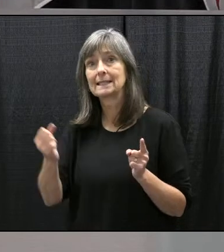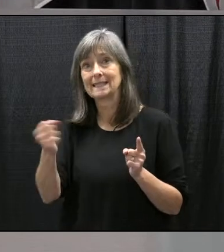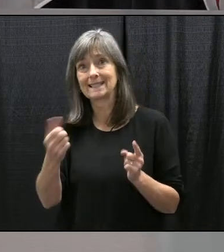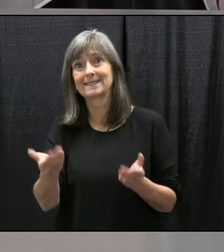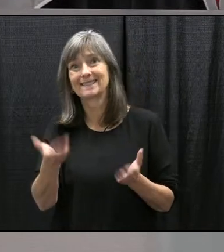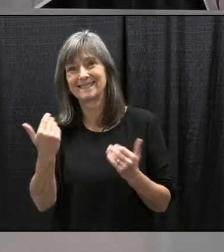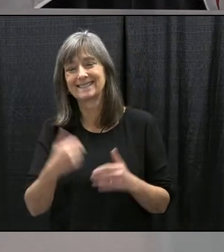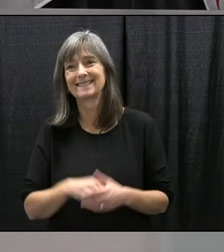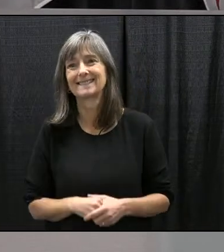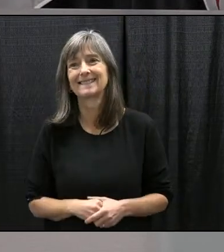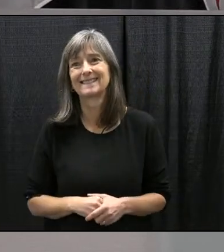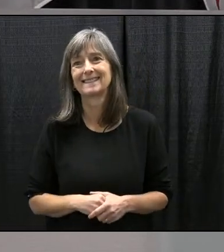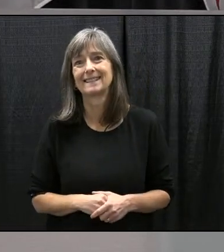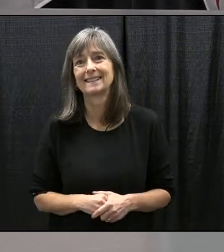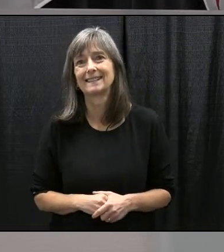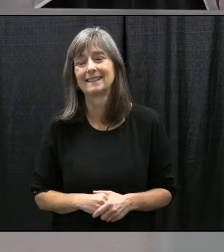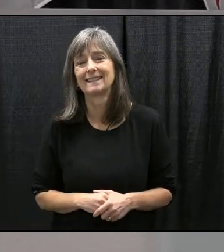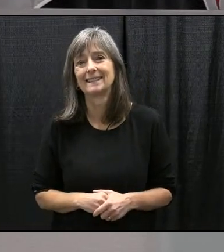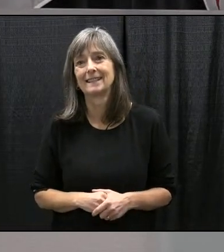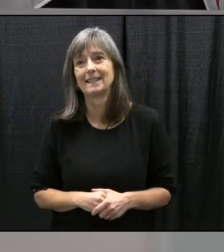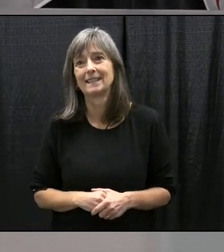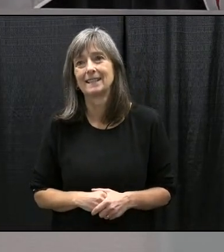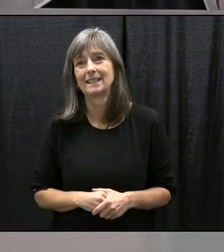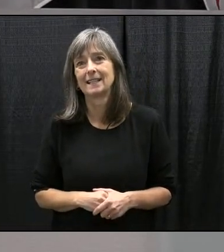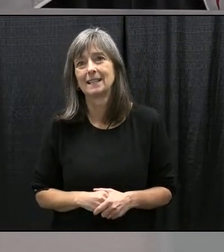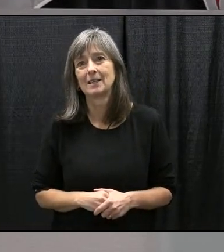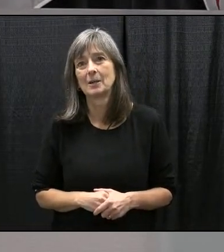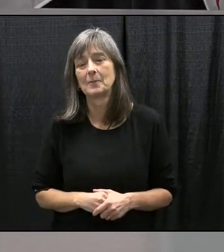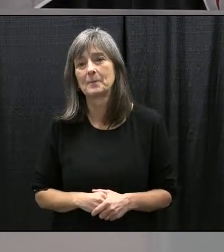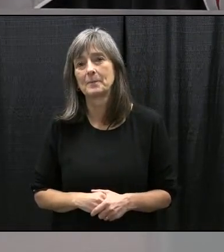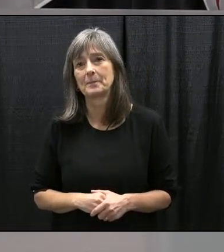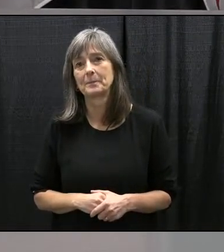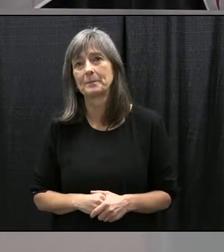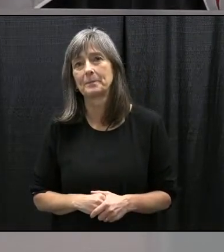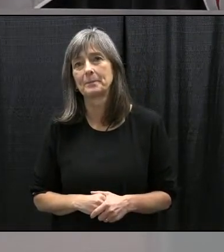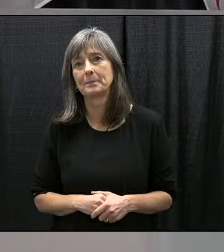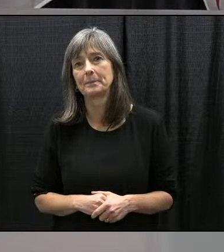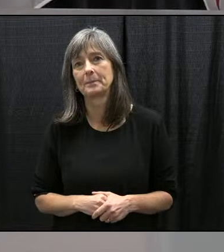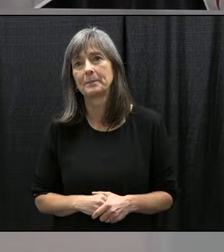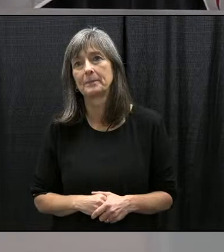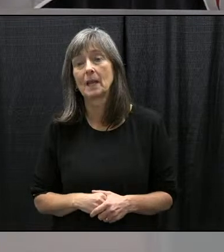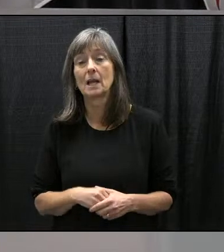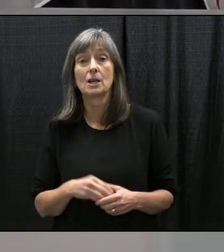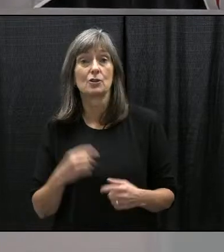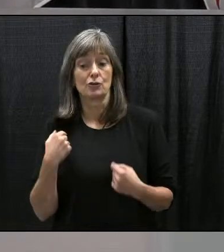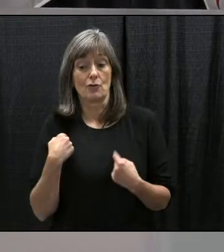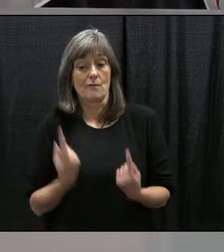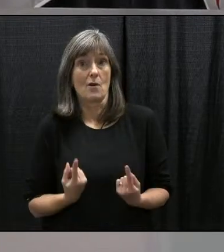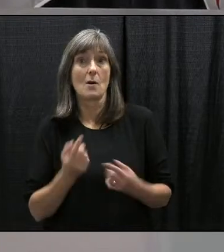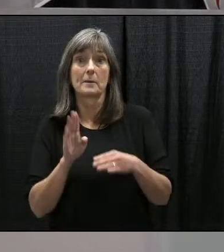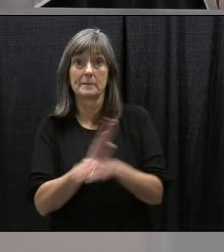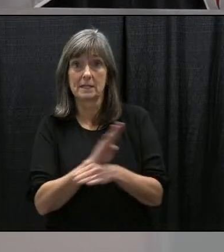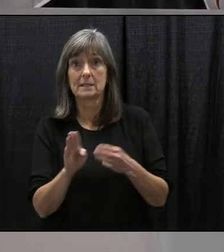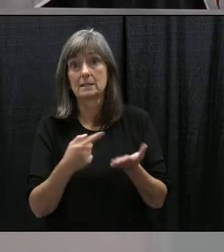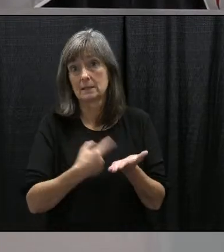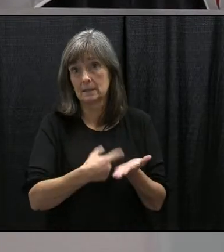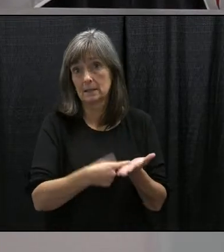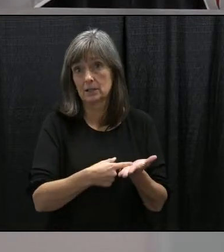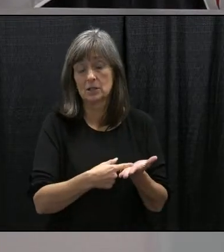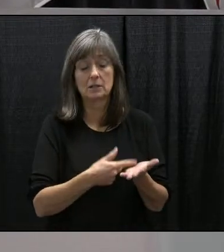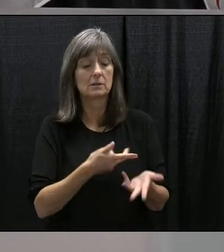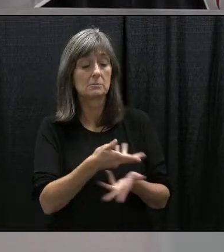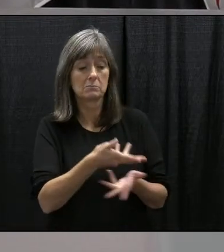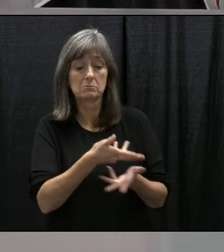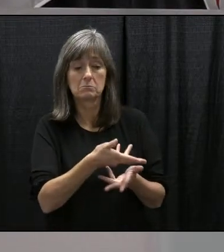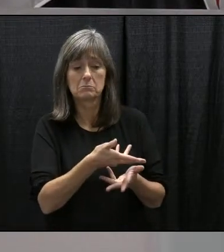Yes, you can do a follow-up. Okay. And from what you heard from those in the business community, I guess